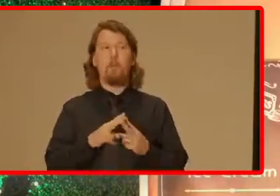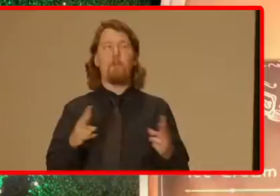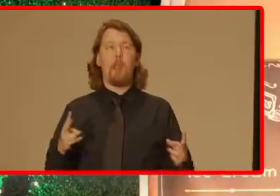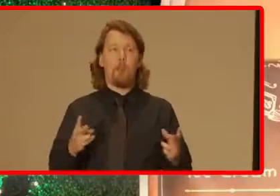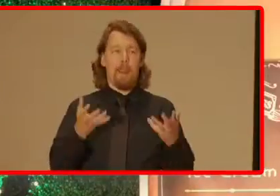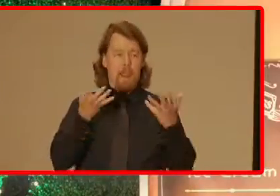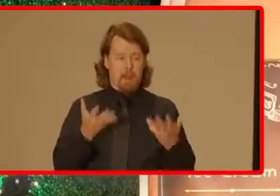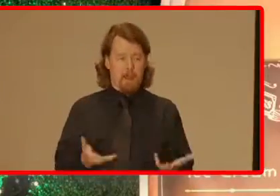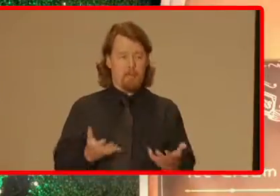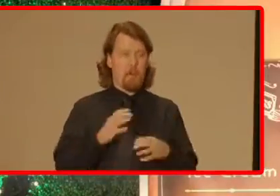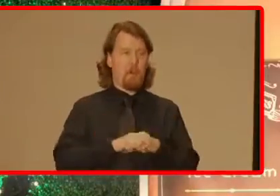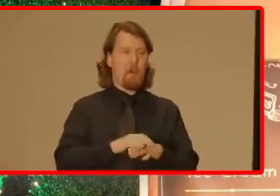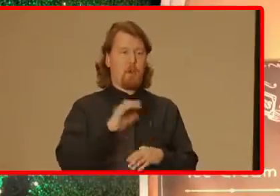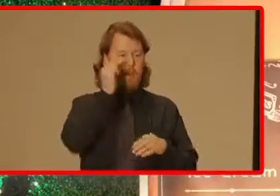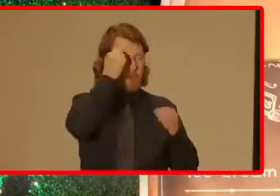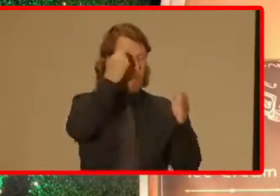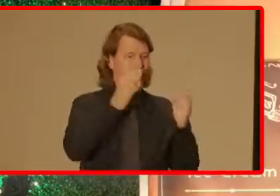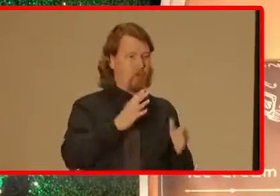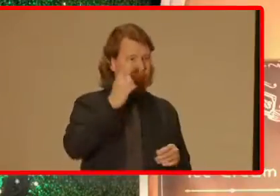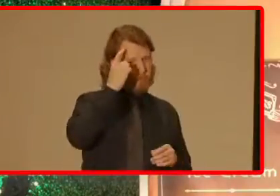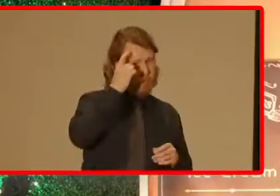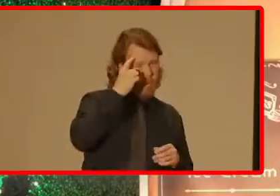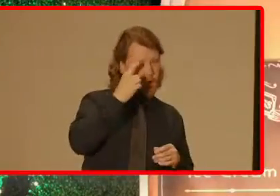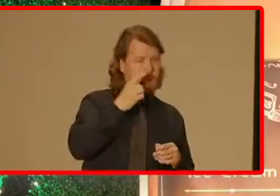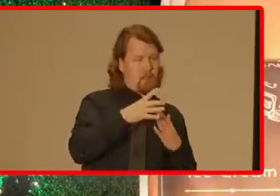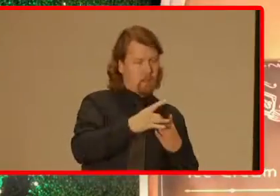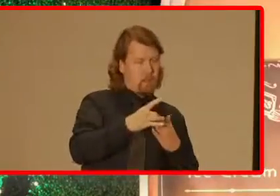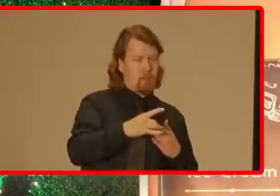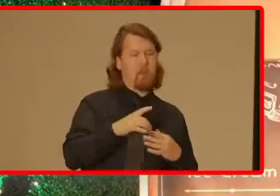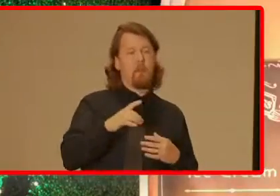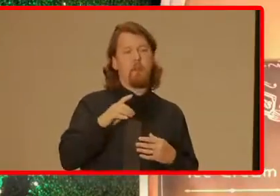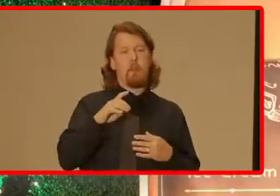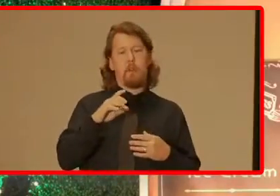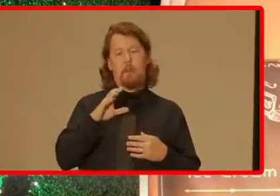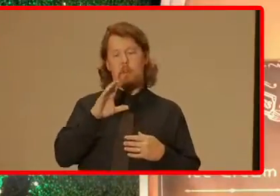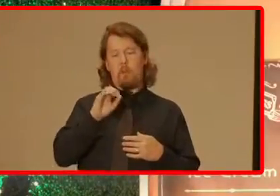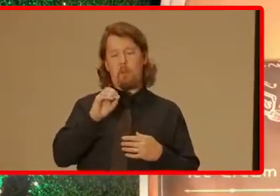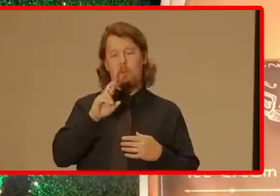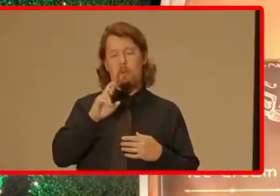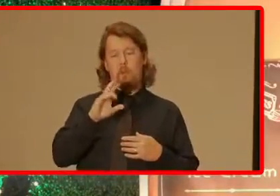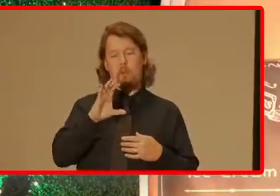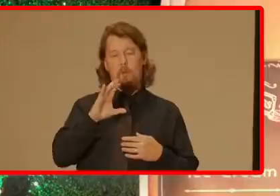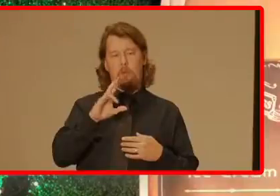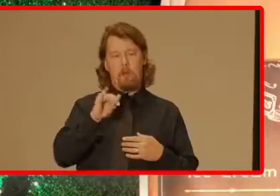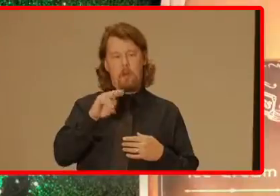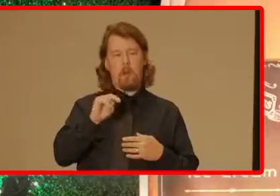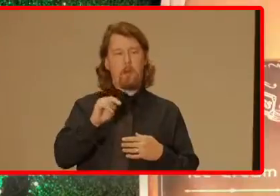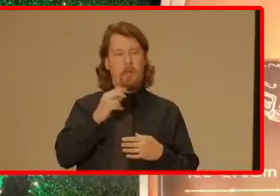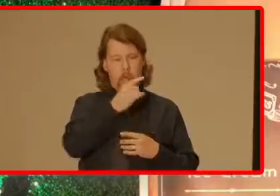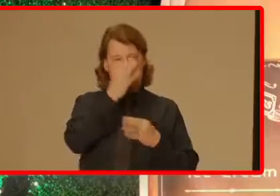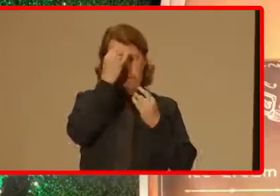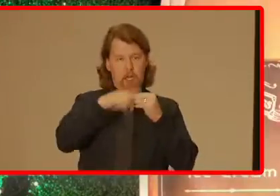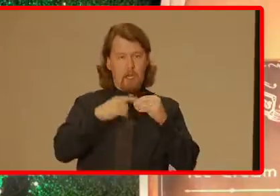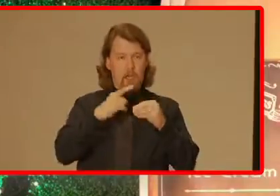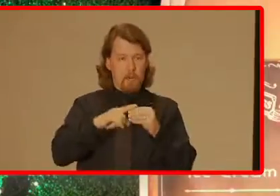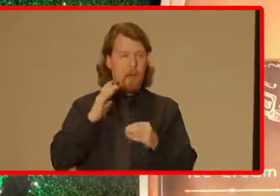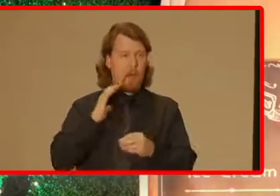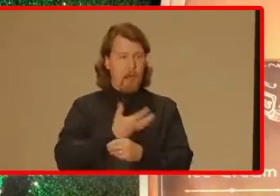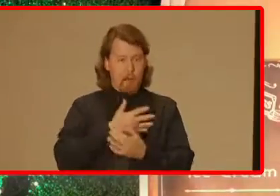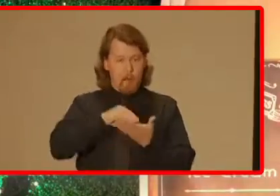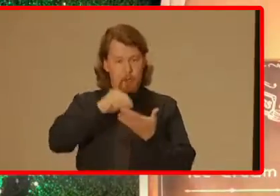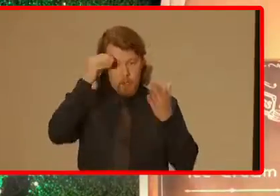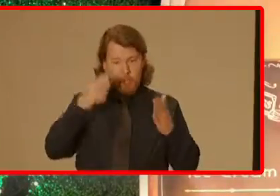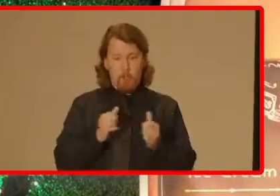his mind and in his leadership, as well as Commissioner Corcoran, was our students with unique abilities who we knew